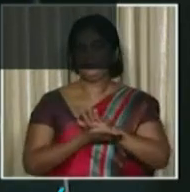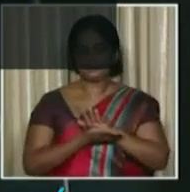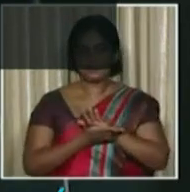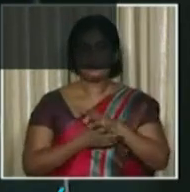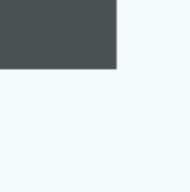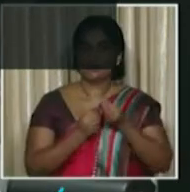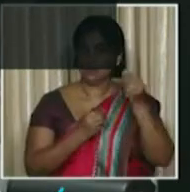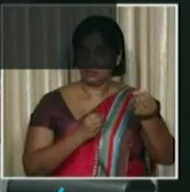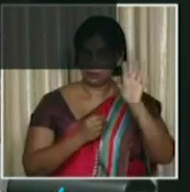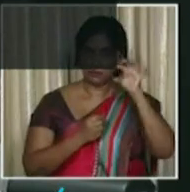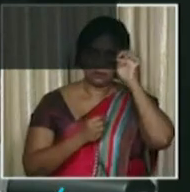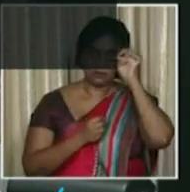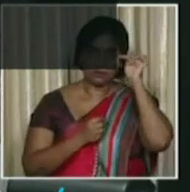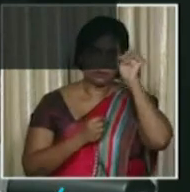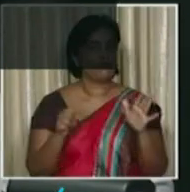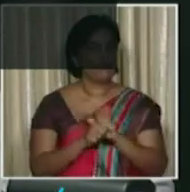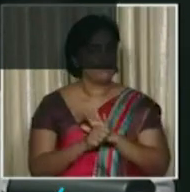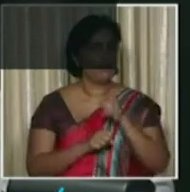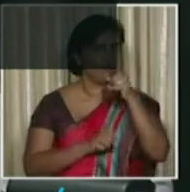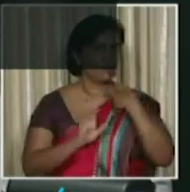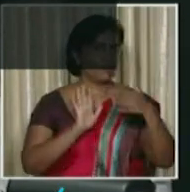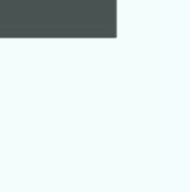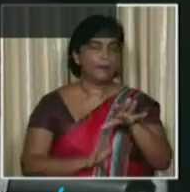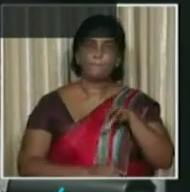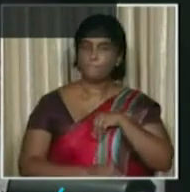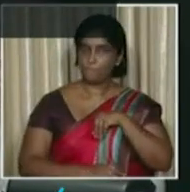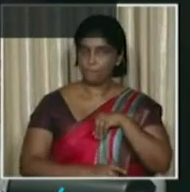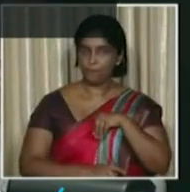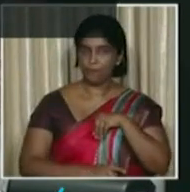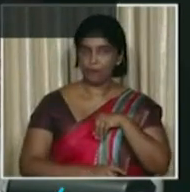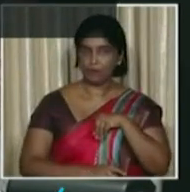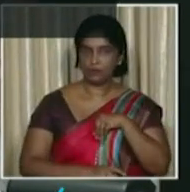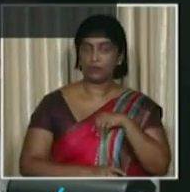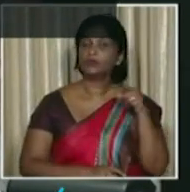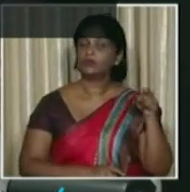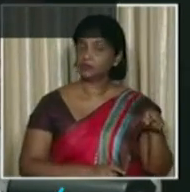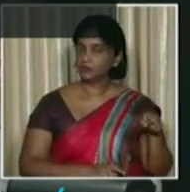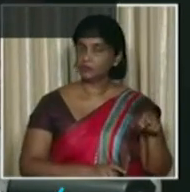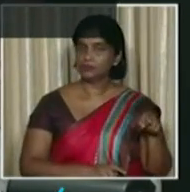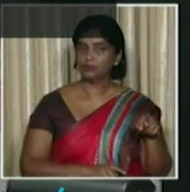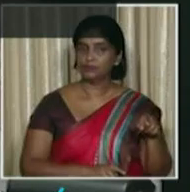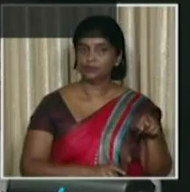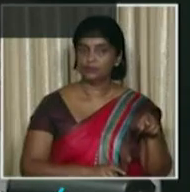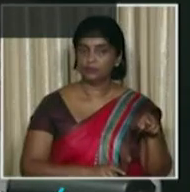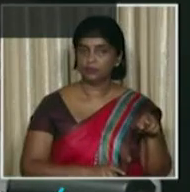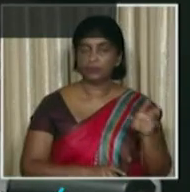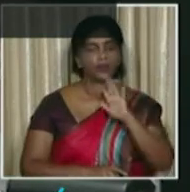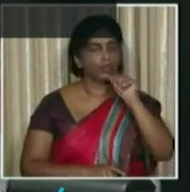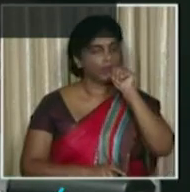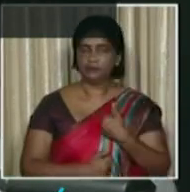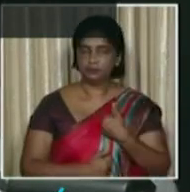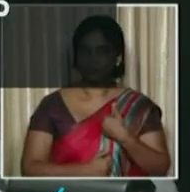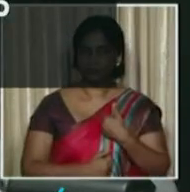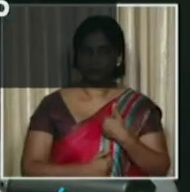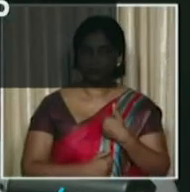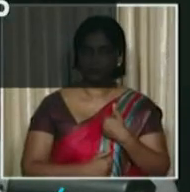to this task force? I totally agree with you. This is a case where I would say even the professors are making mistakes after mistakes, and dramatic